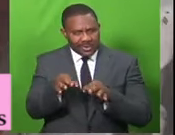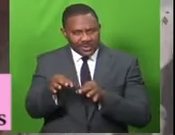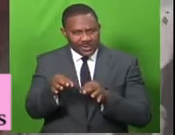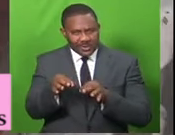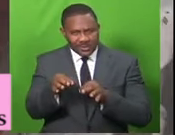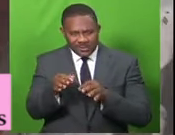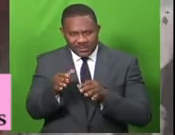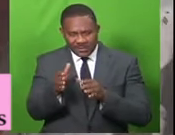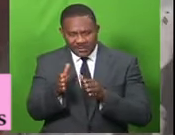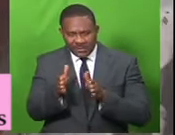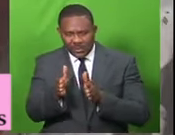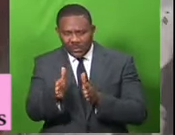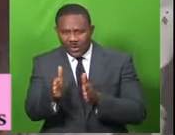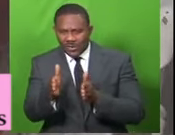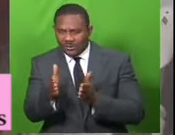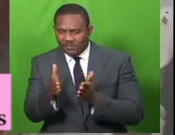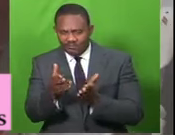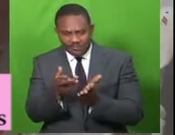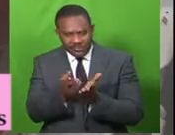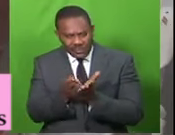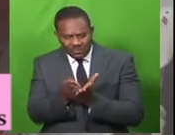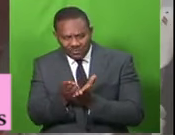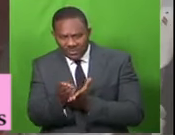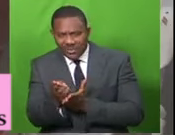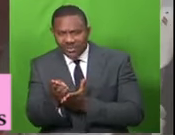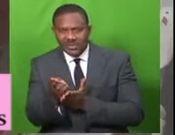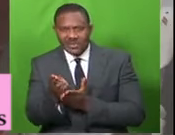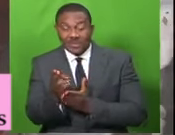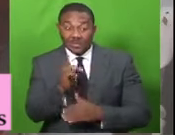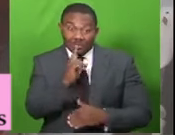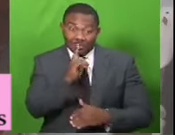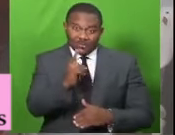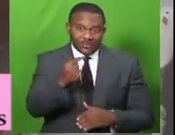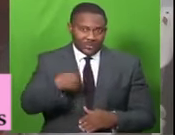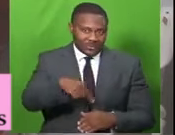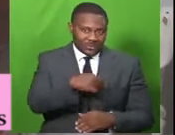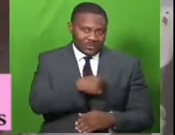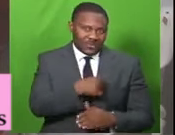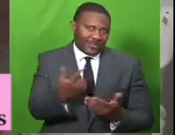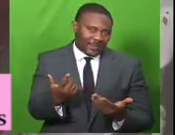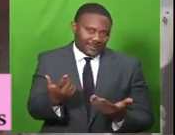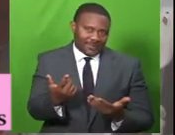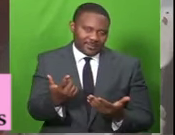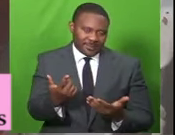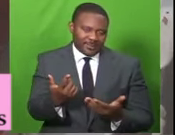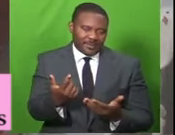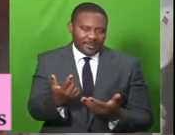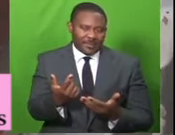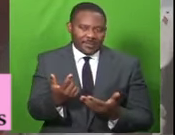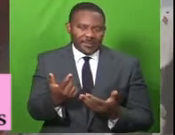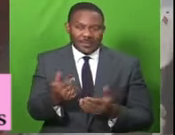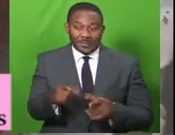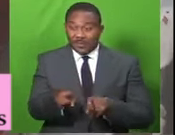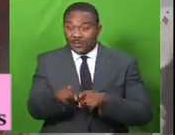of righteousness, to really identify where indeed we are as a country.